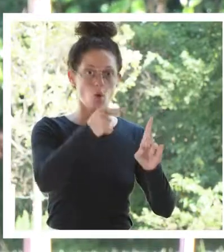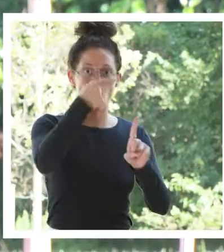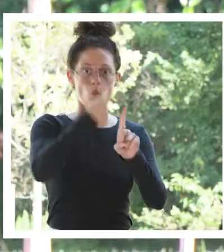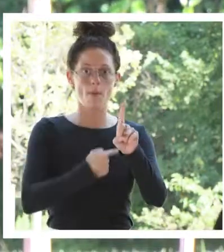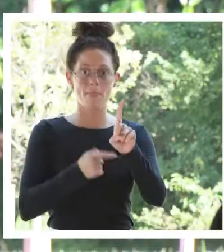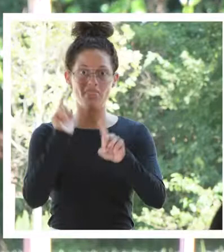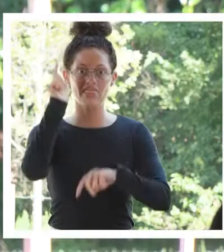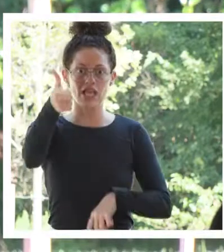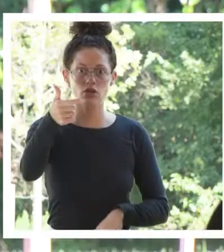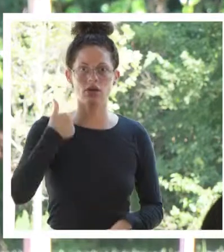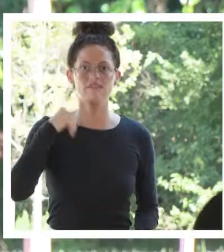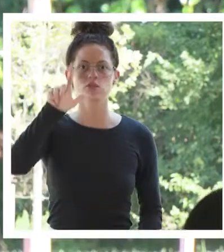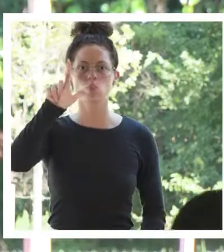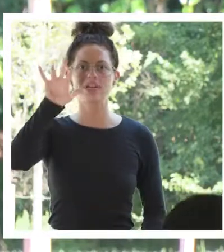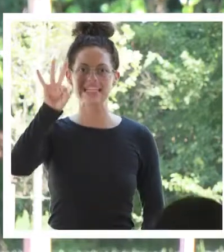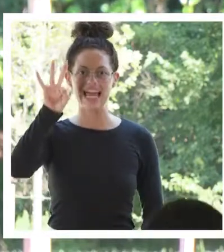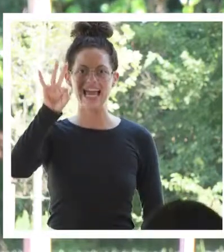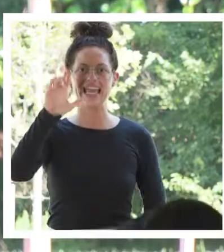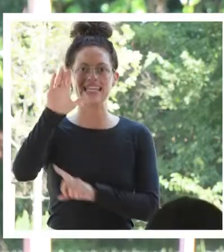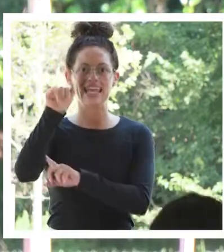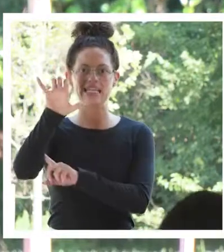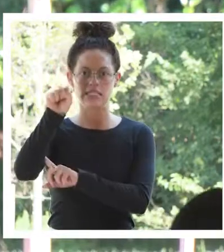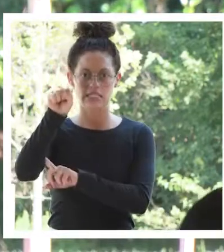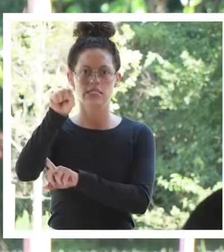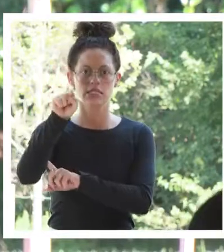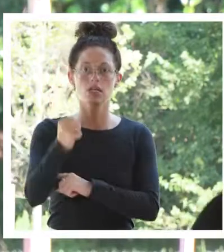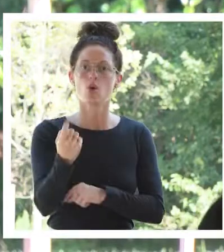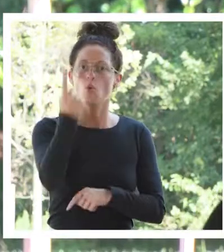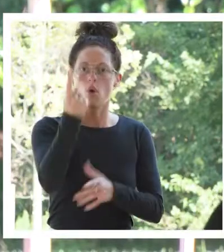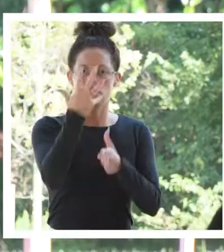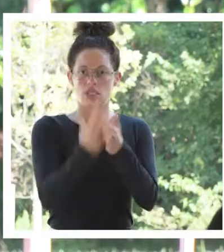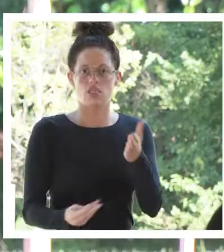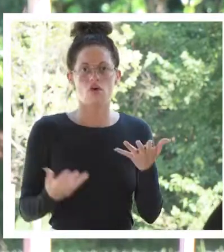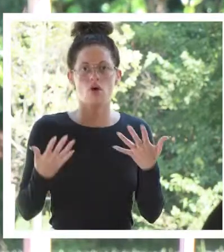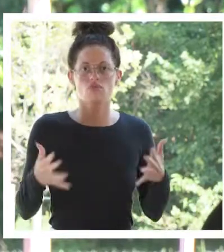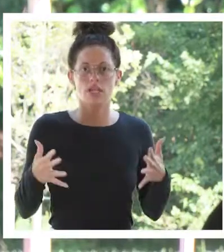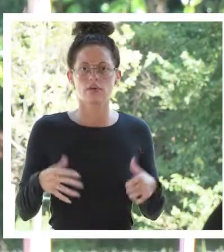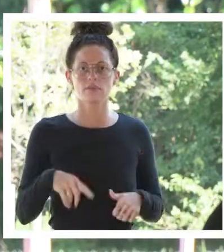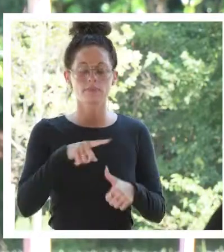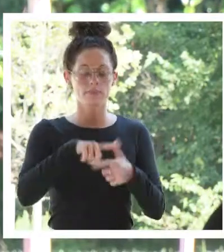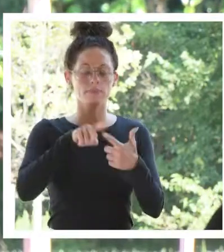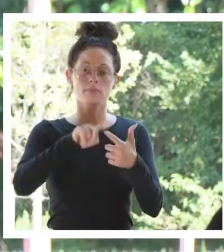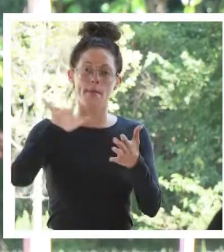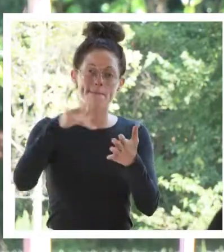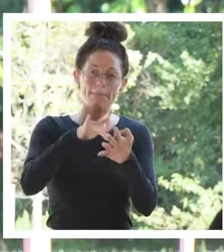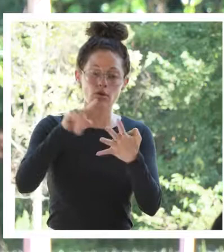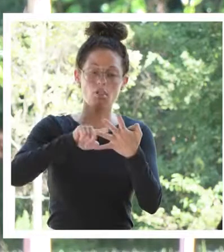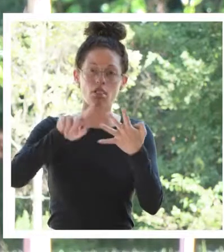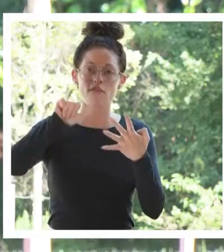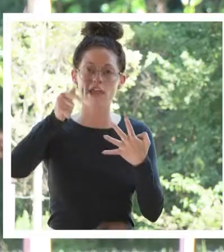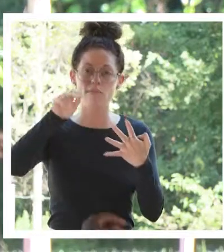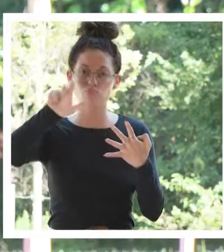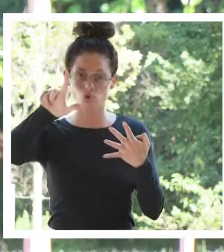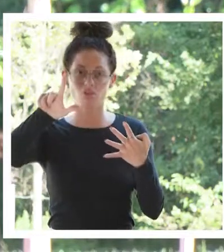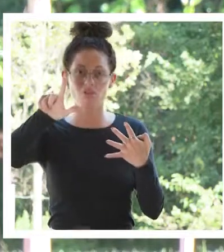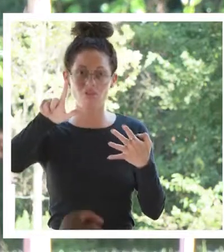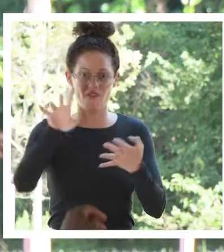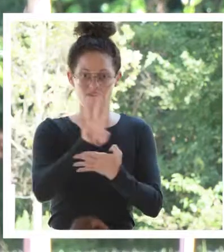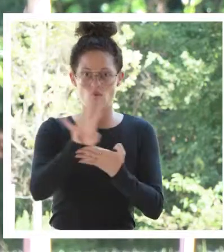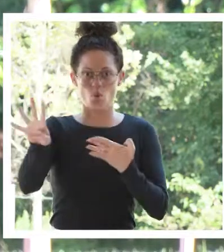29 cases and 2 fatalities in the county. By the middle of April, only 4 weeks after the virus arrived